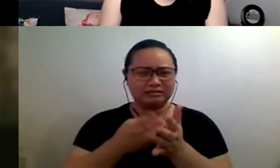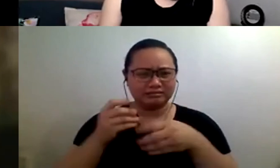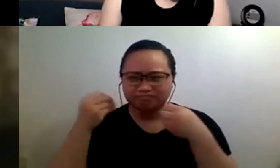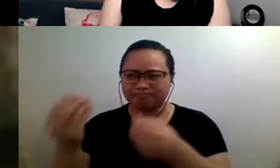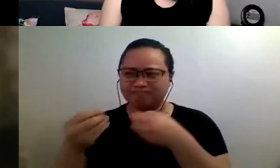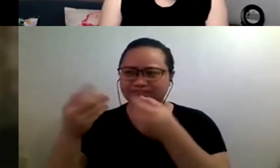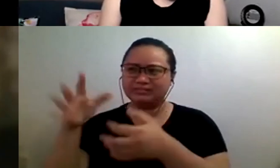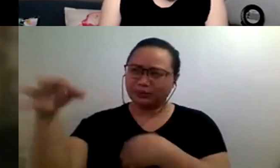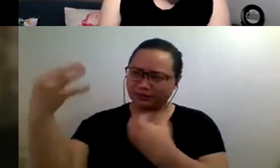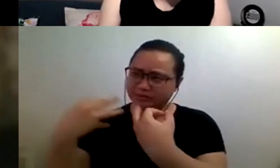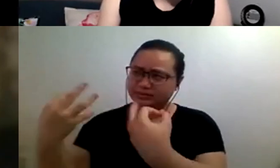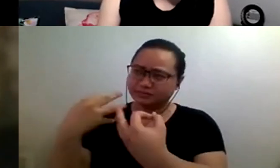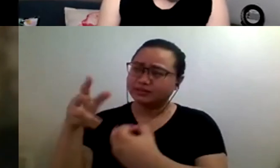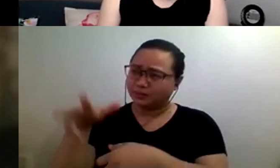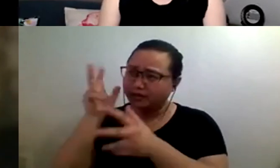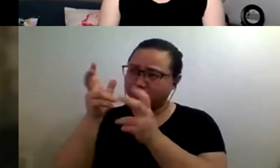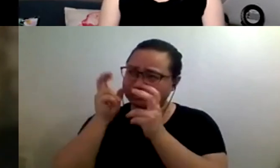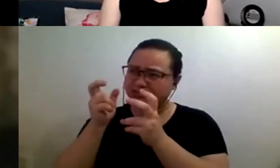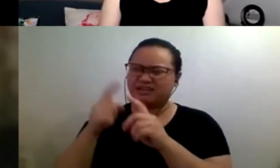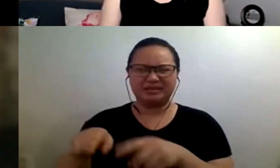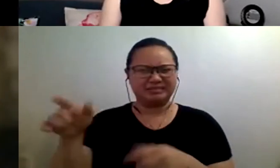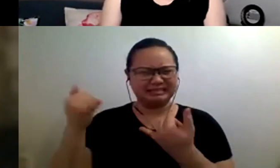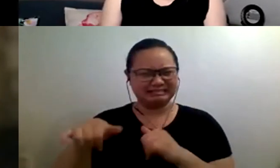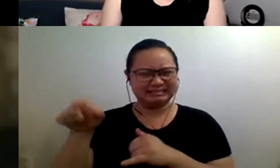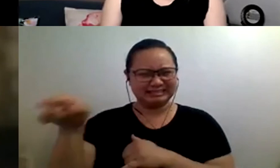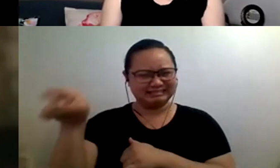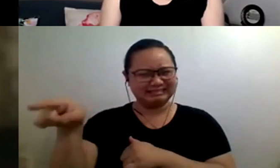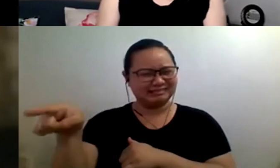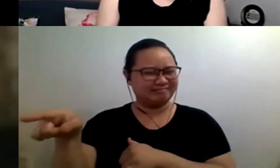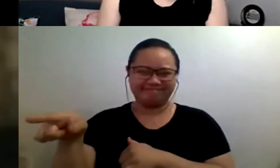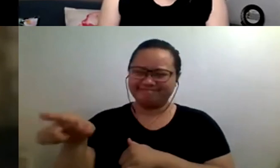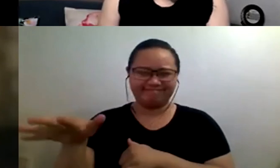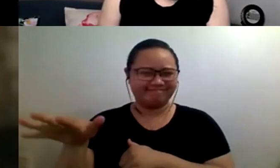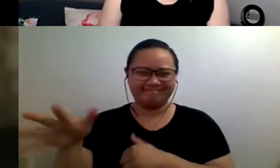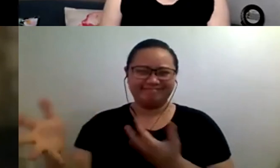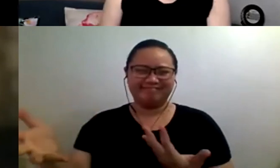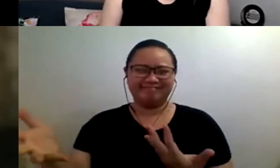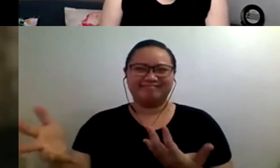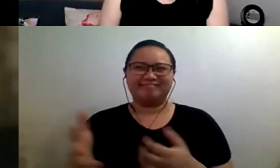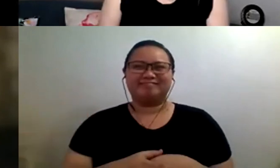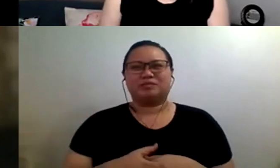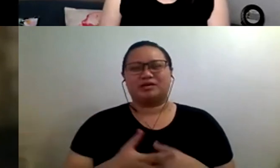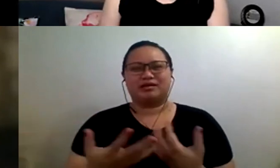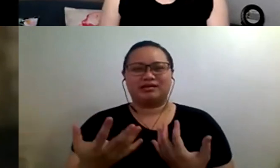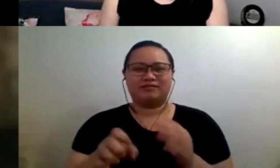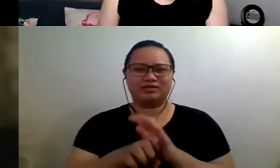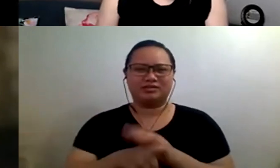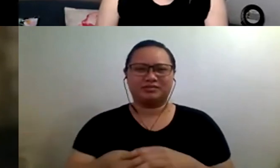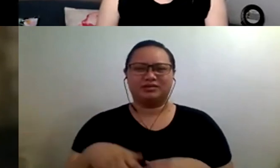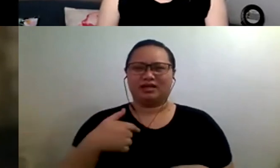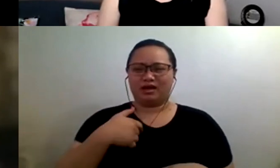already to explain themselves, to, well, at least to be more logical with the things that they